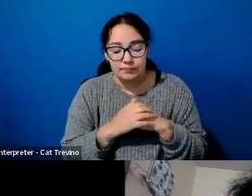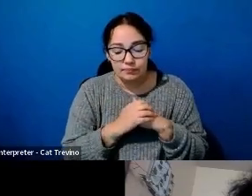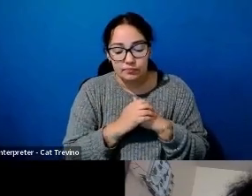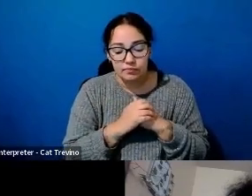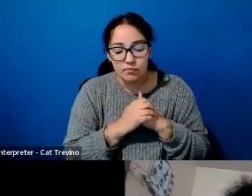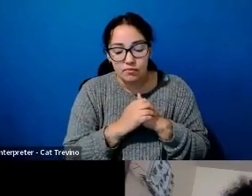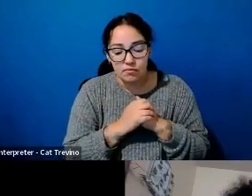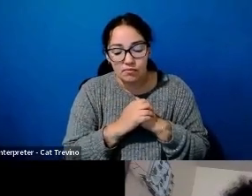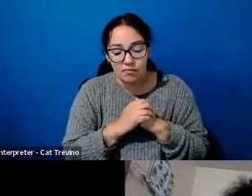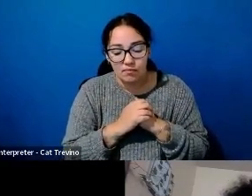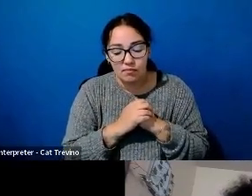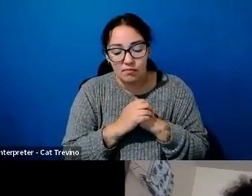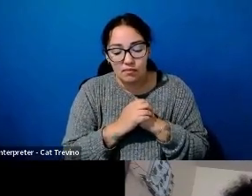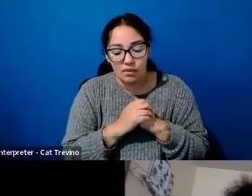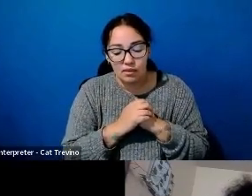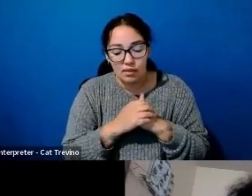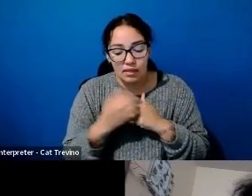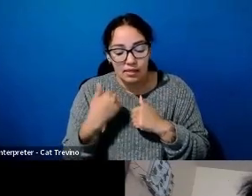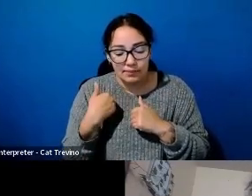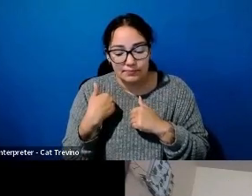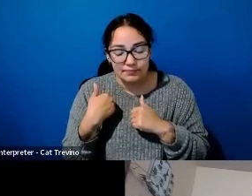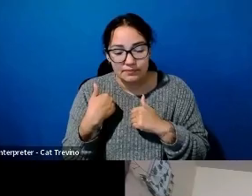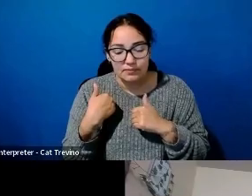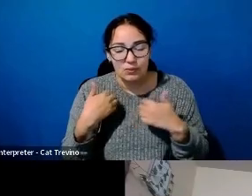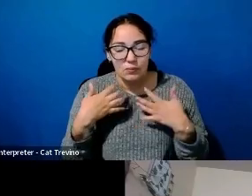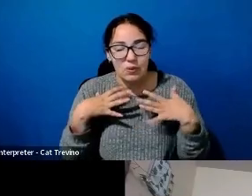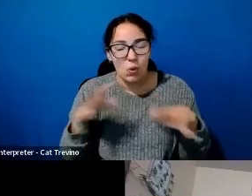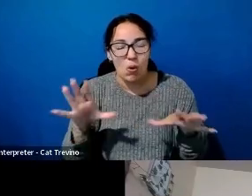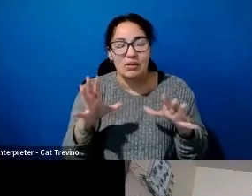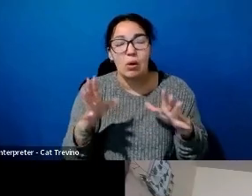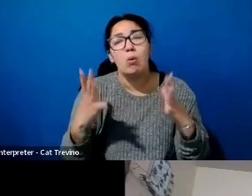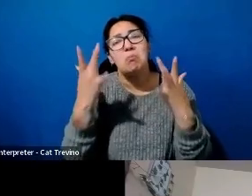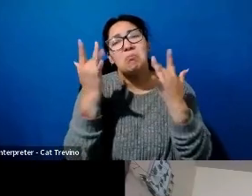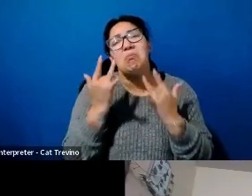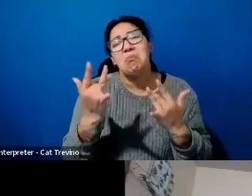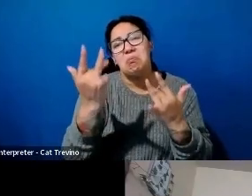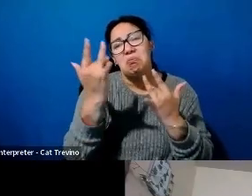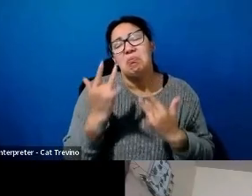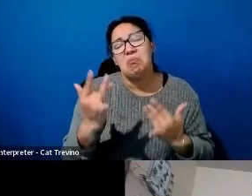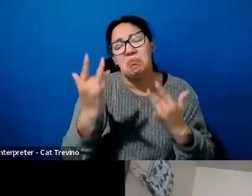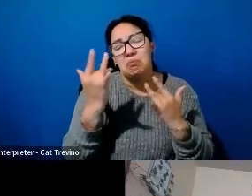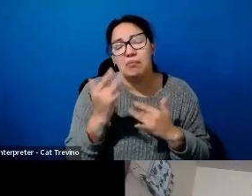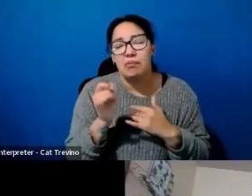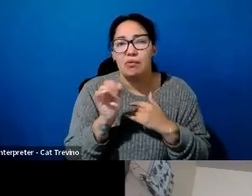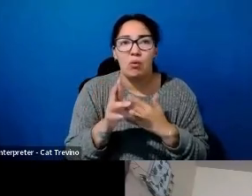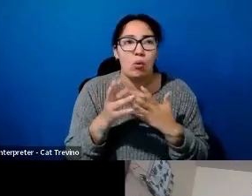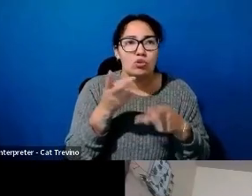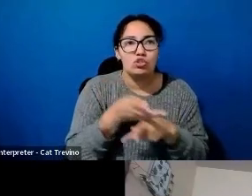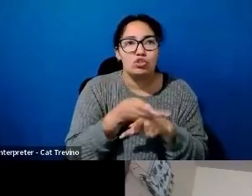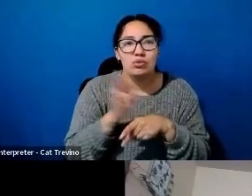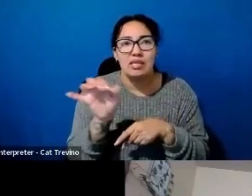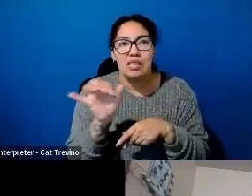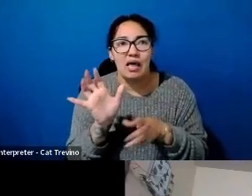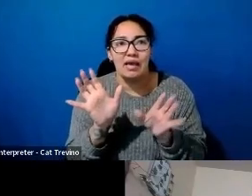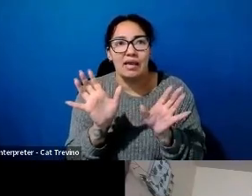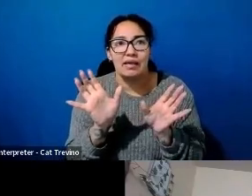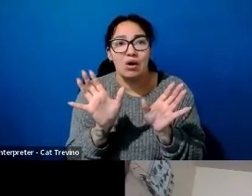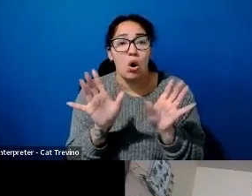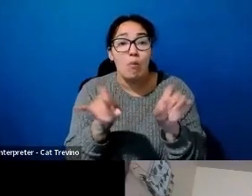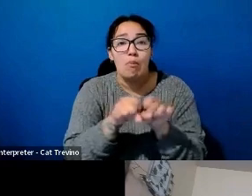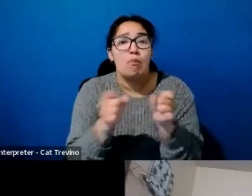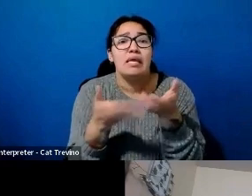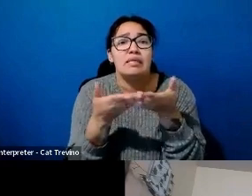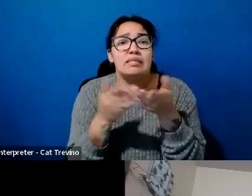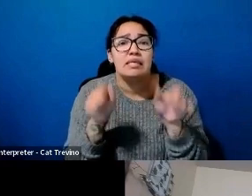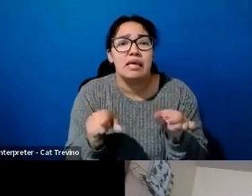And we don't want pity. We are not looking for anyone to treat us like we're China dolls, but